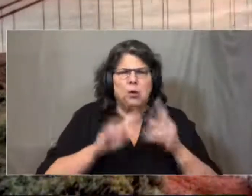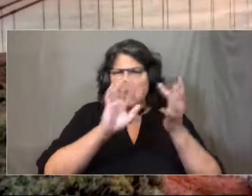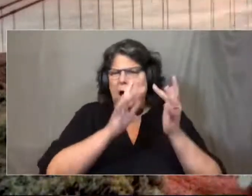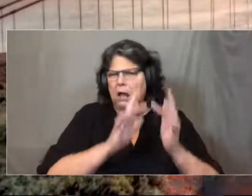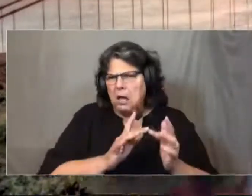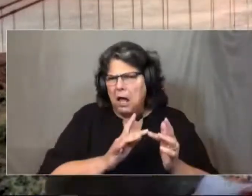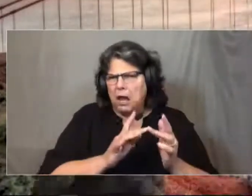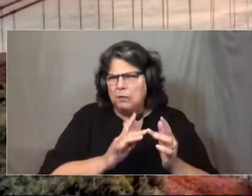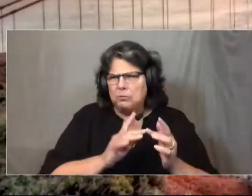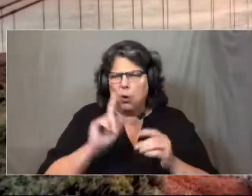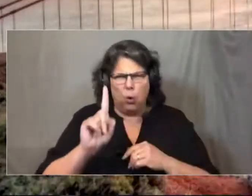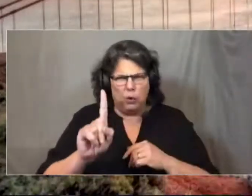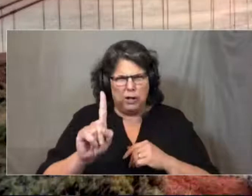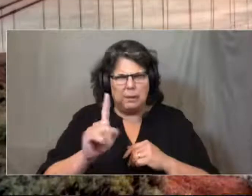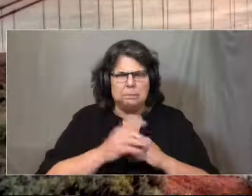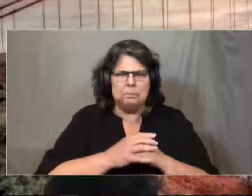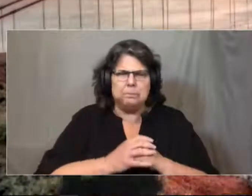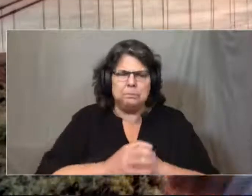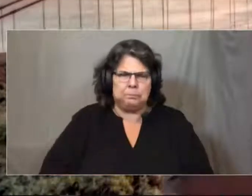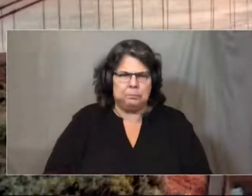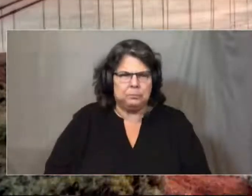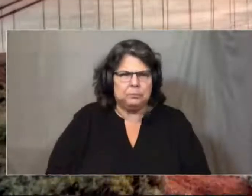One moment, excuse me.